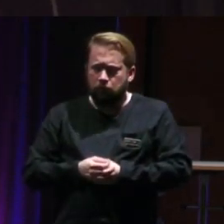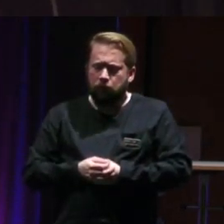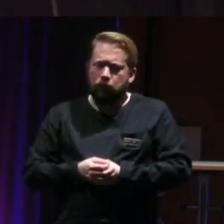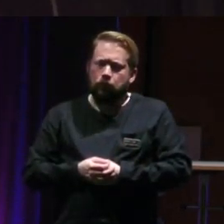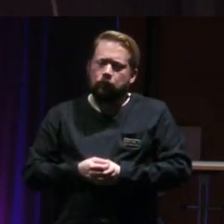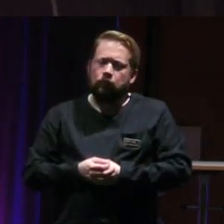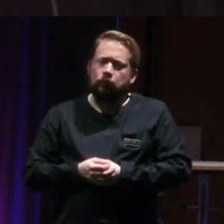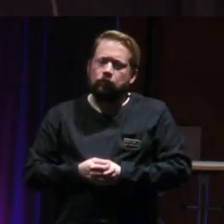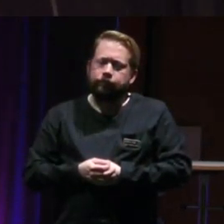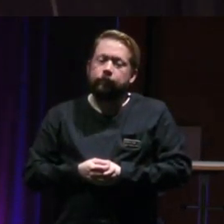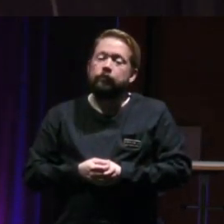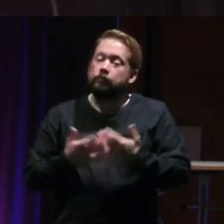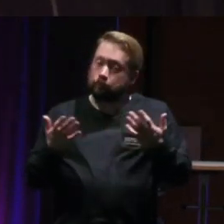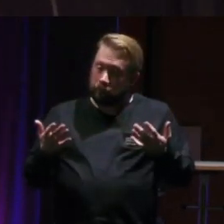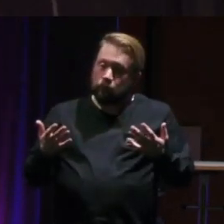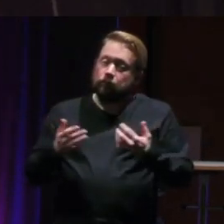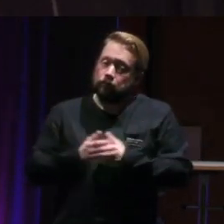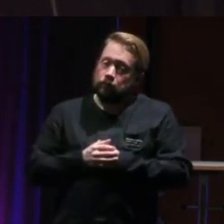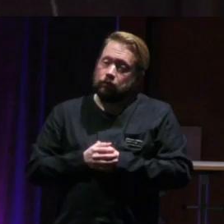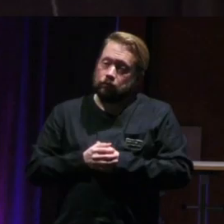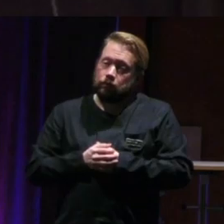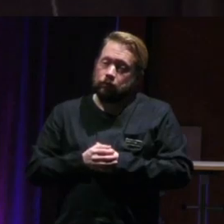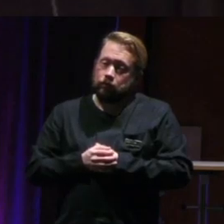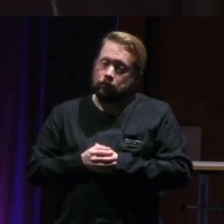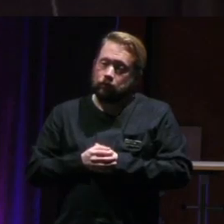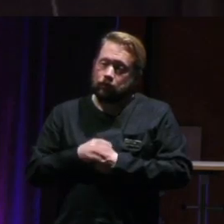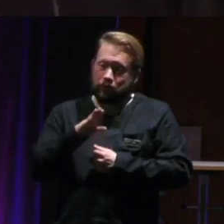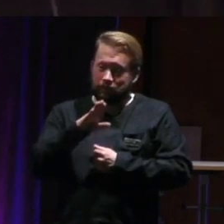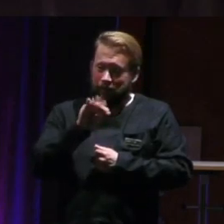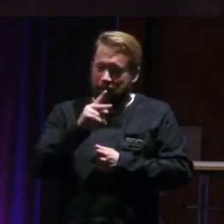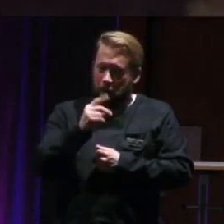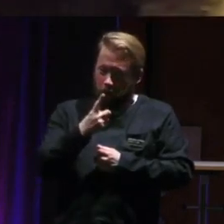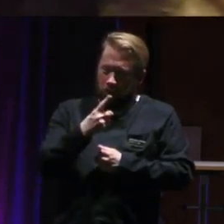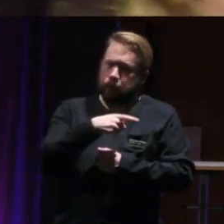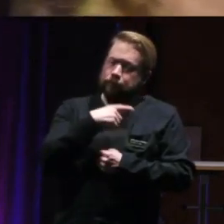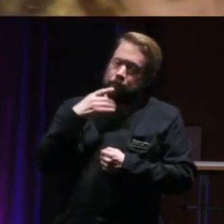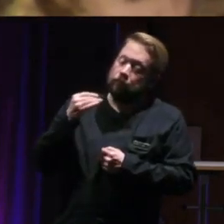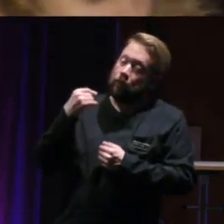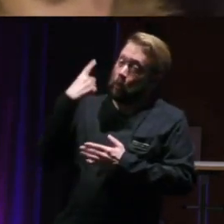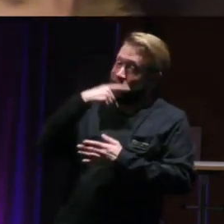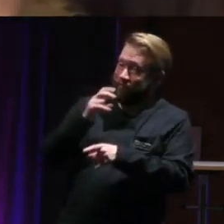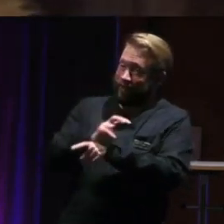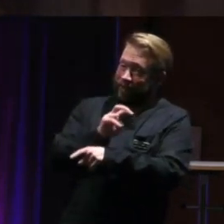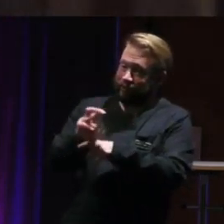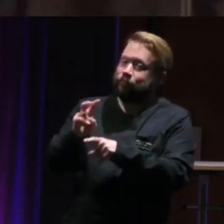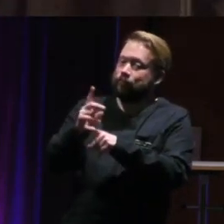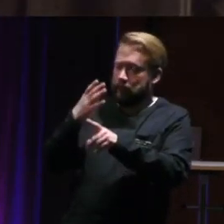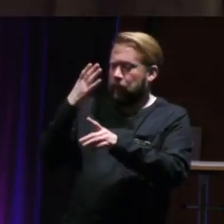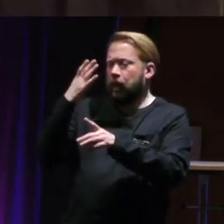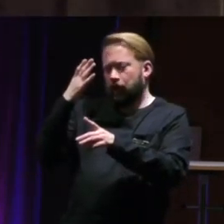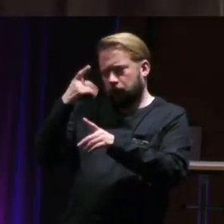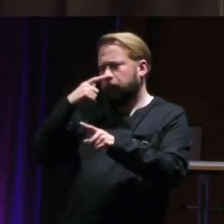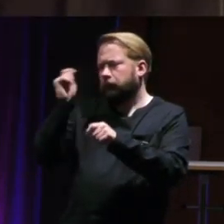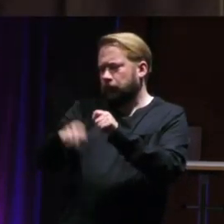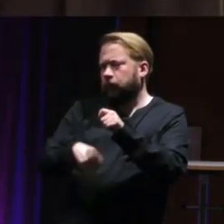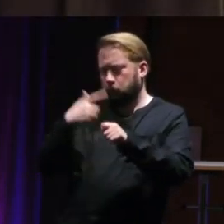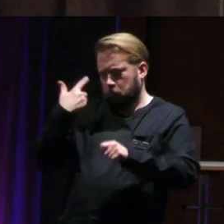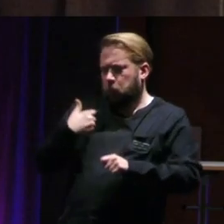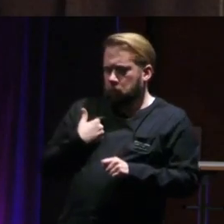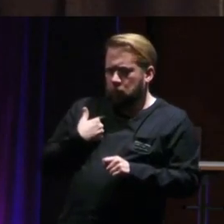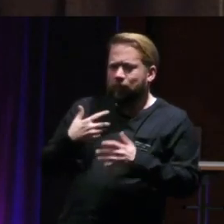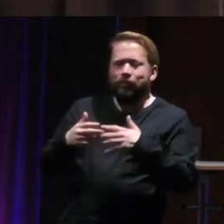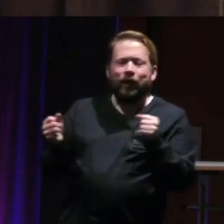will be punished, but some of them. I mean, the guards. But you think, yes, yeah. Yeah, so, but it